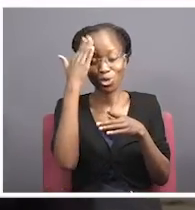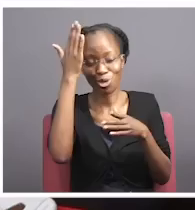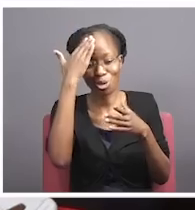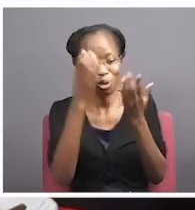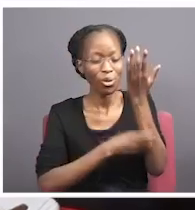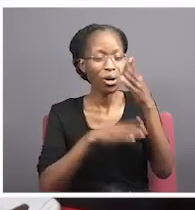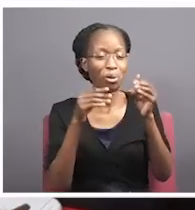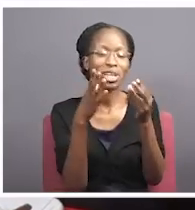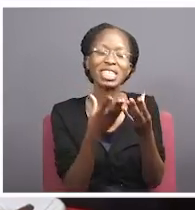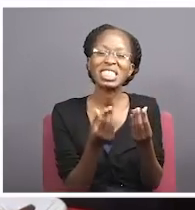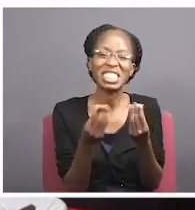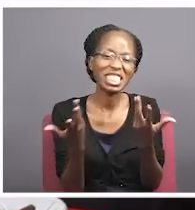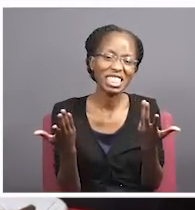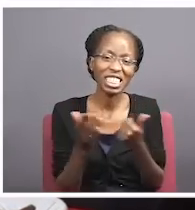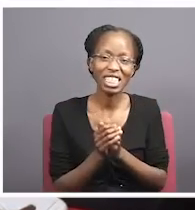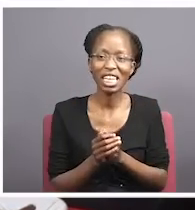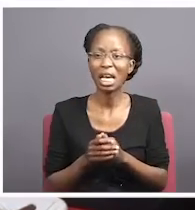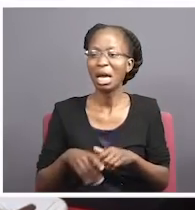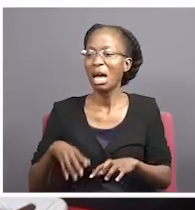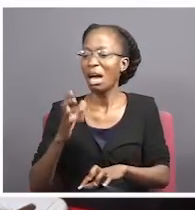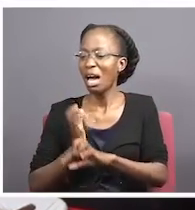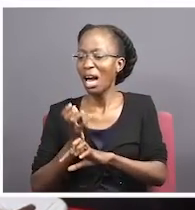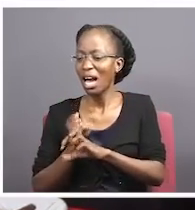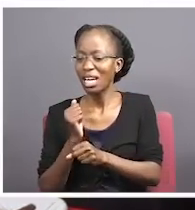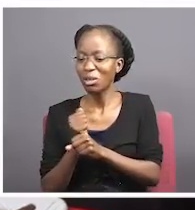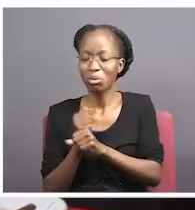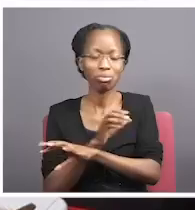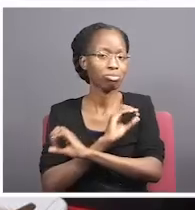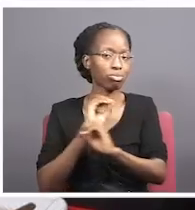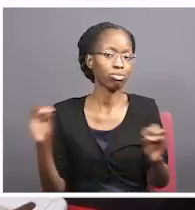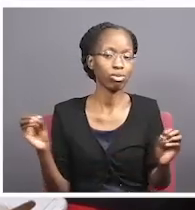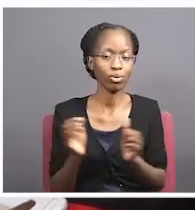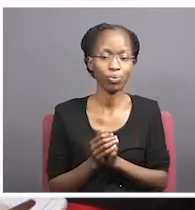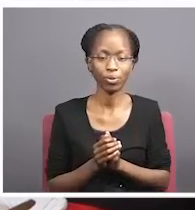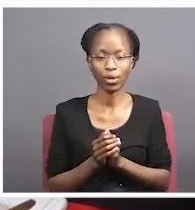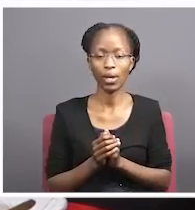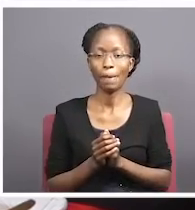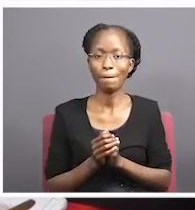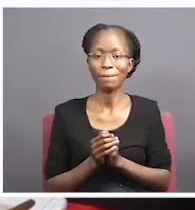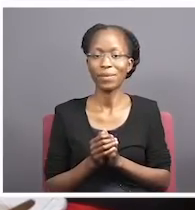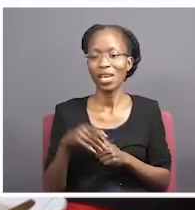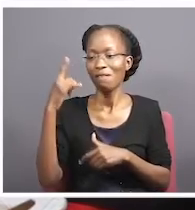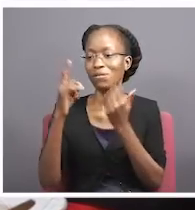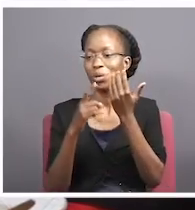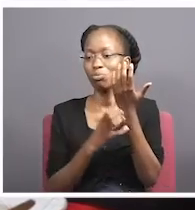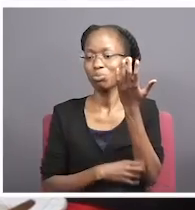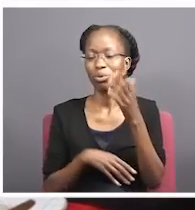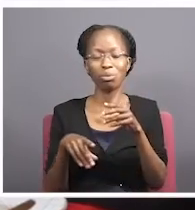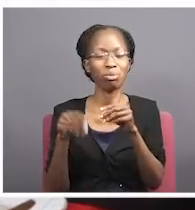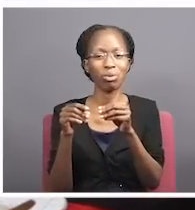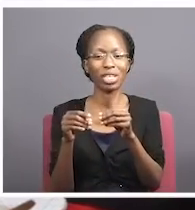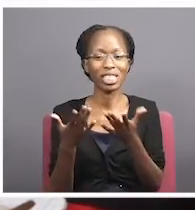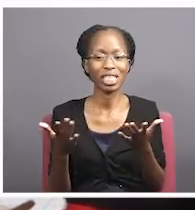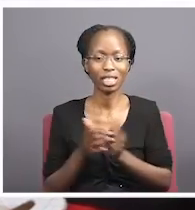Mm. It is easy. Mm-hmm. You don't have to put effort to produce a mediocre job,